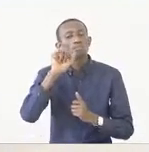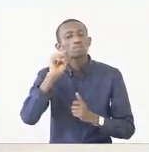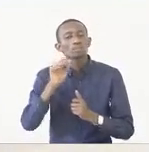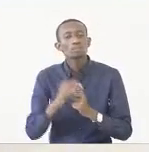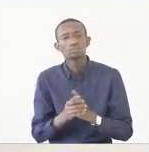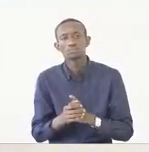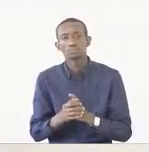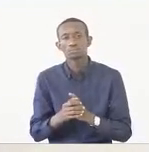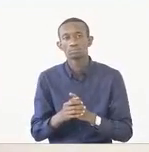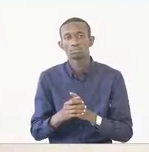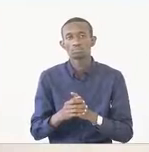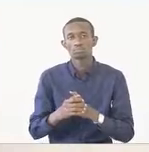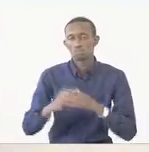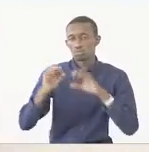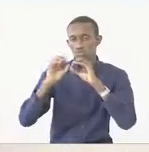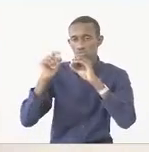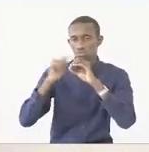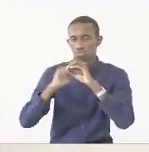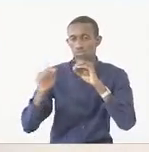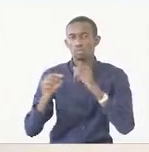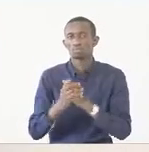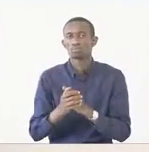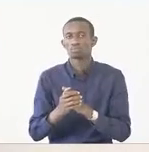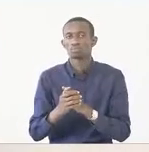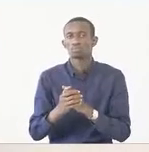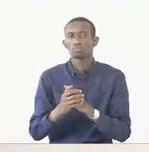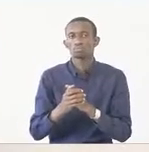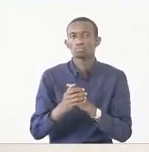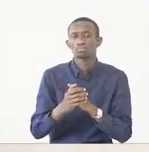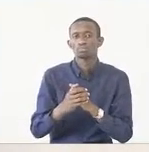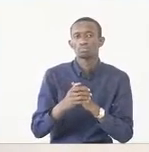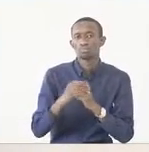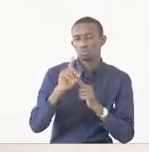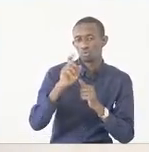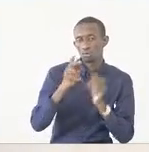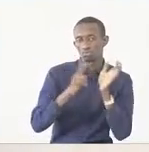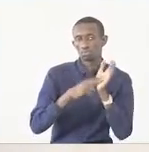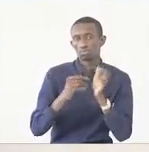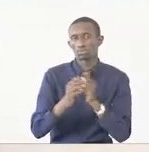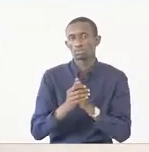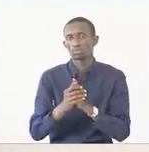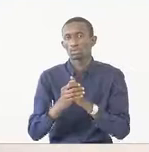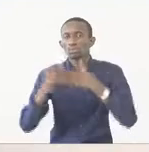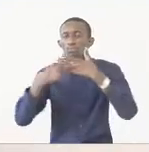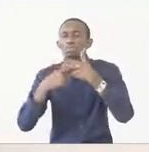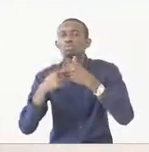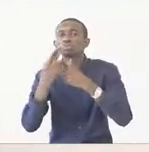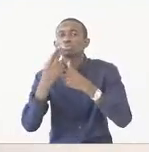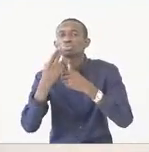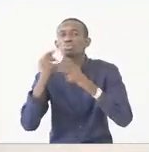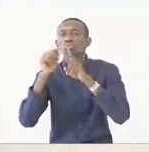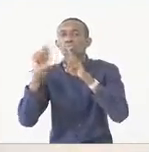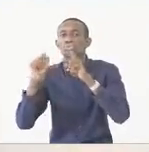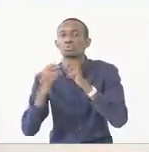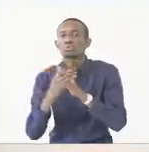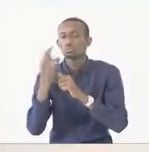white here equals to, you see, equals to minus 2 square root 2 over 2, because it